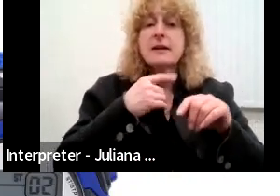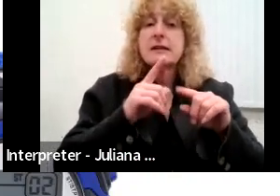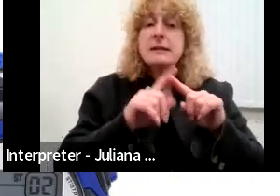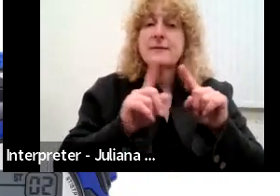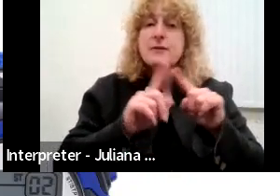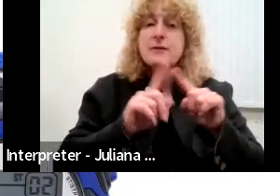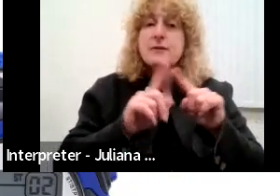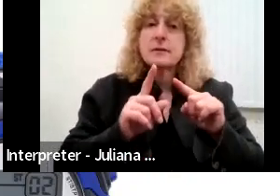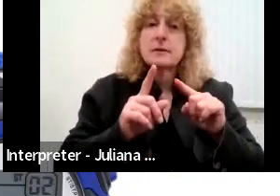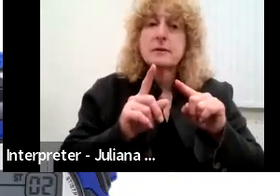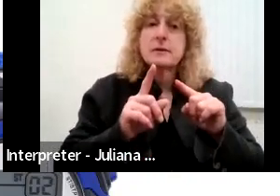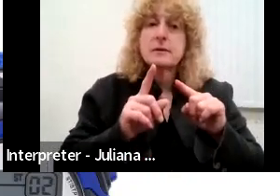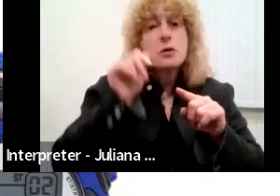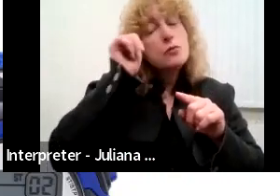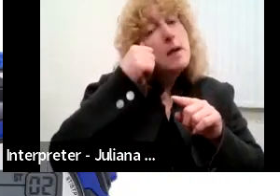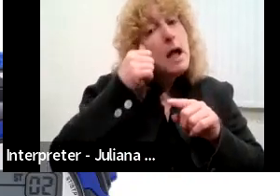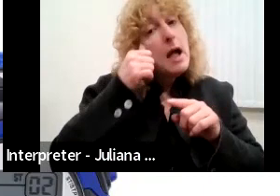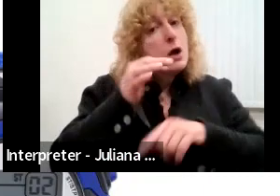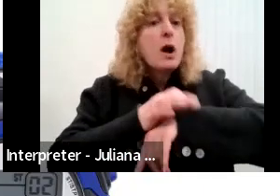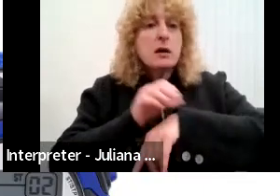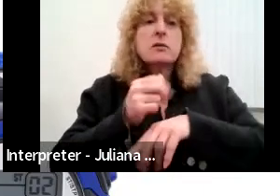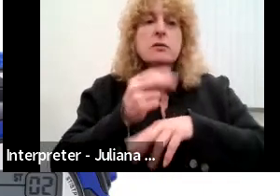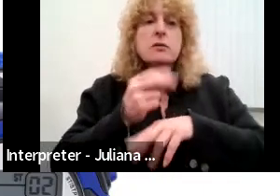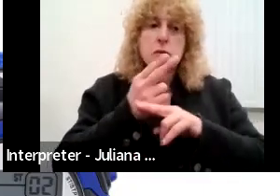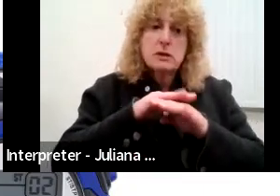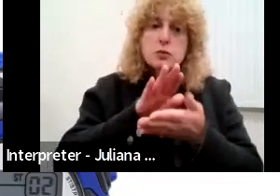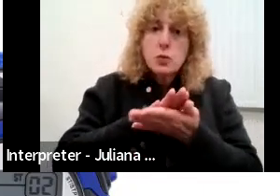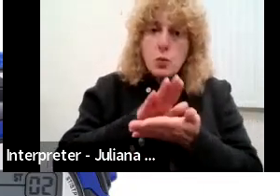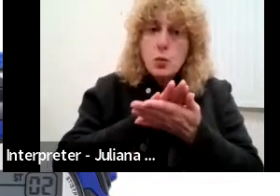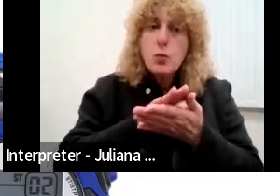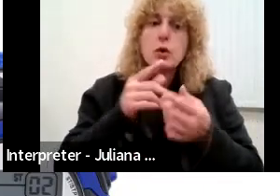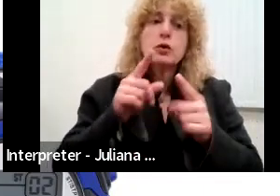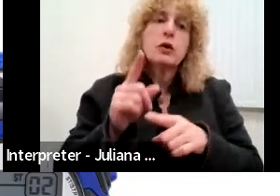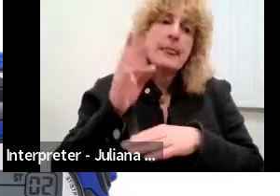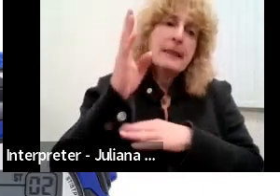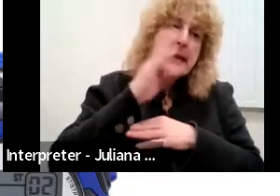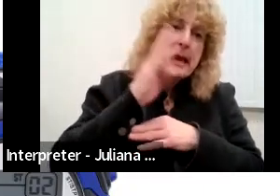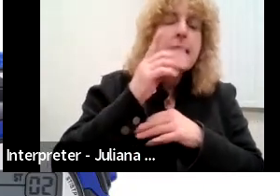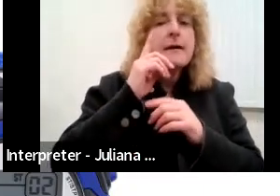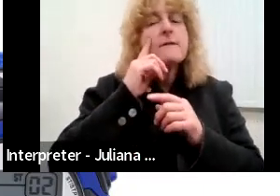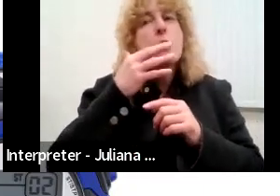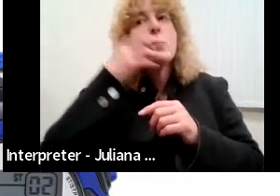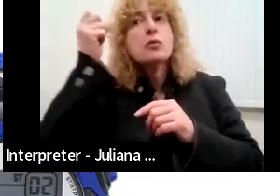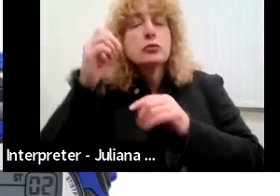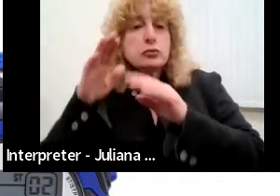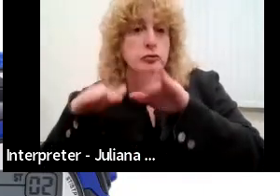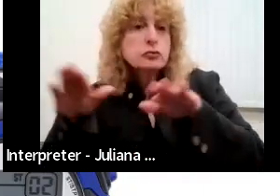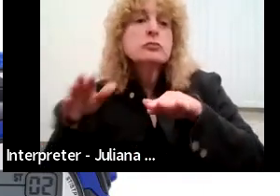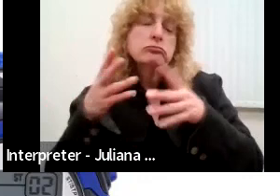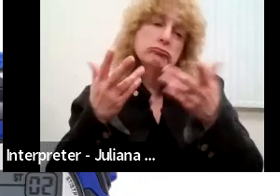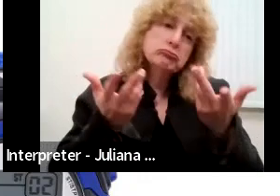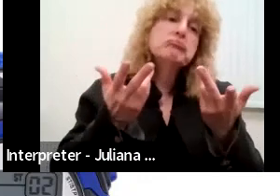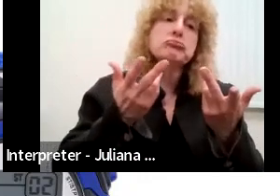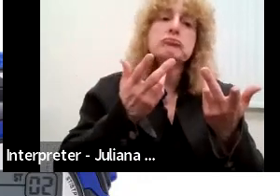different reminder watches that can be used at school during the daytime for older children that kind